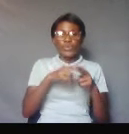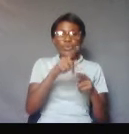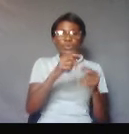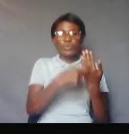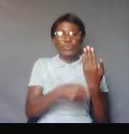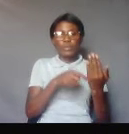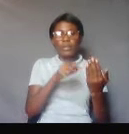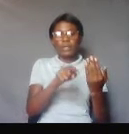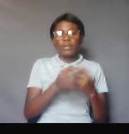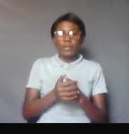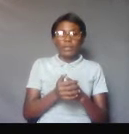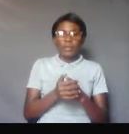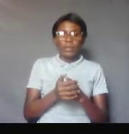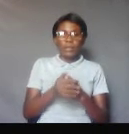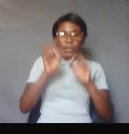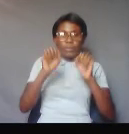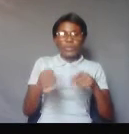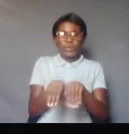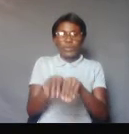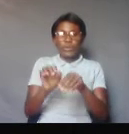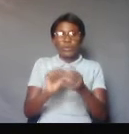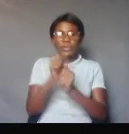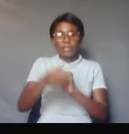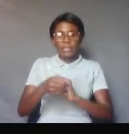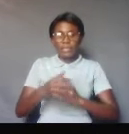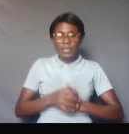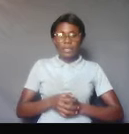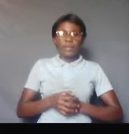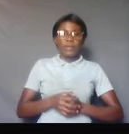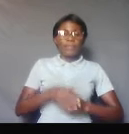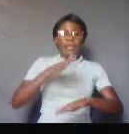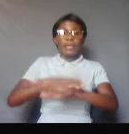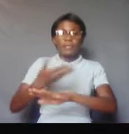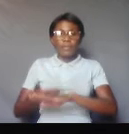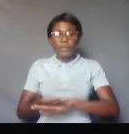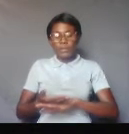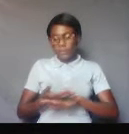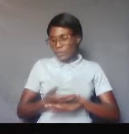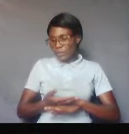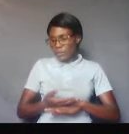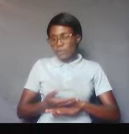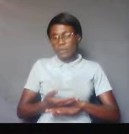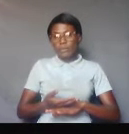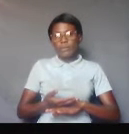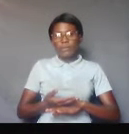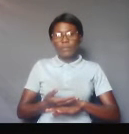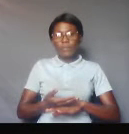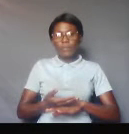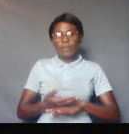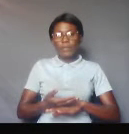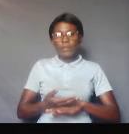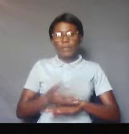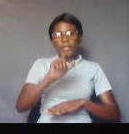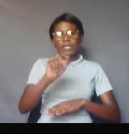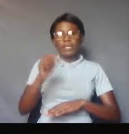that TG will share with you, you will note something very clearly. The point of the process is not to give people